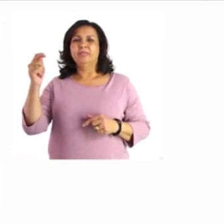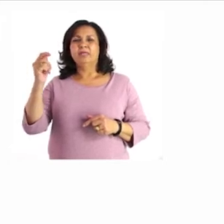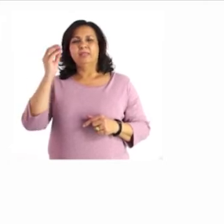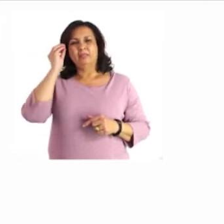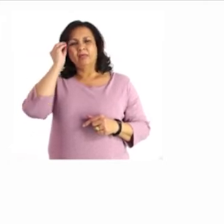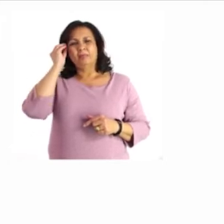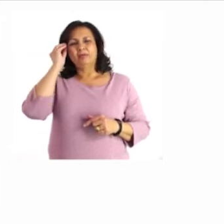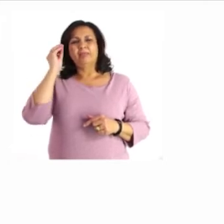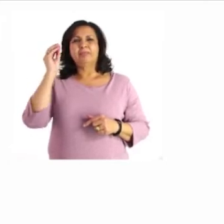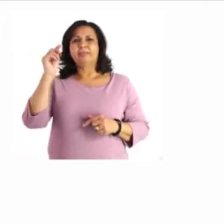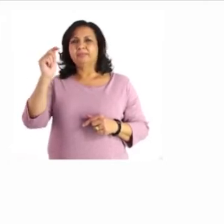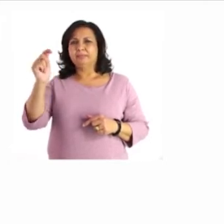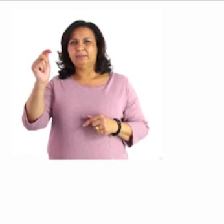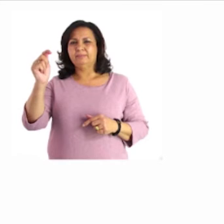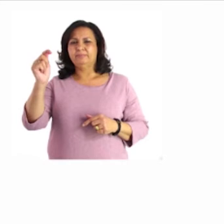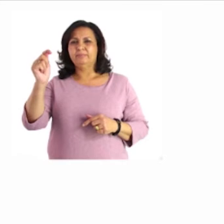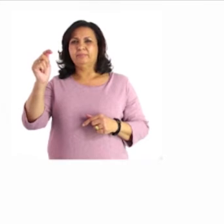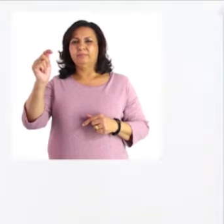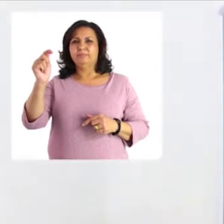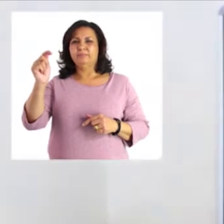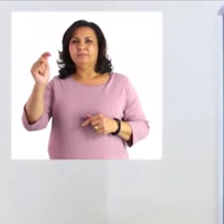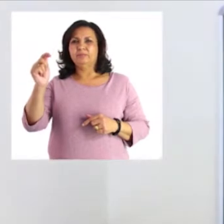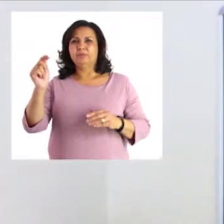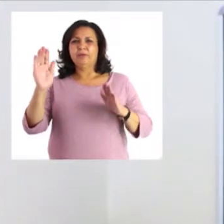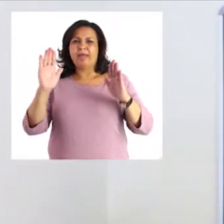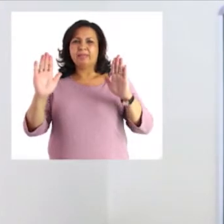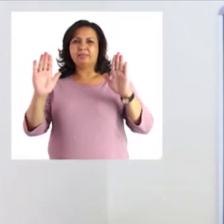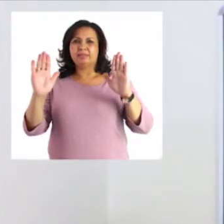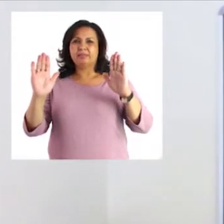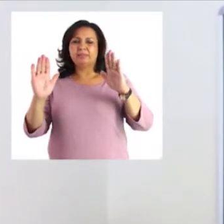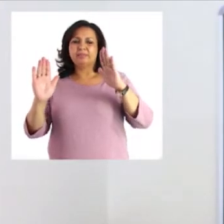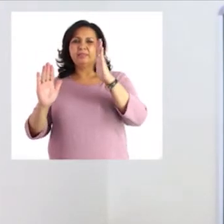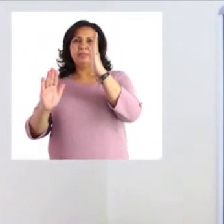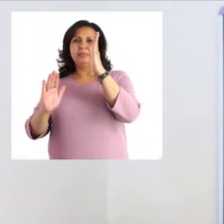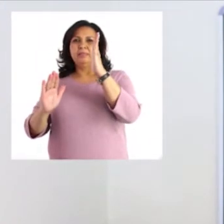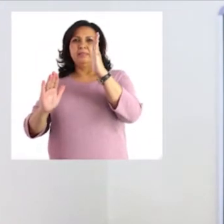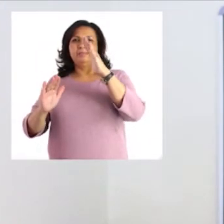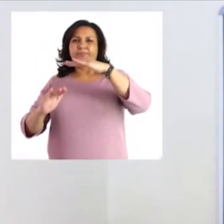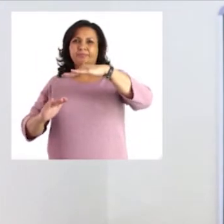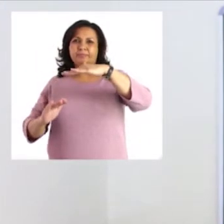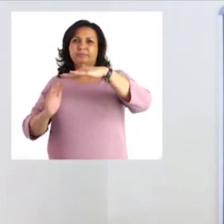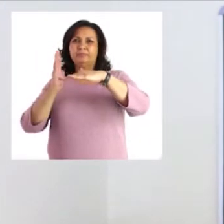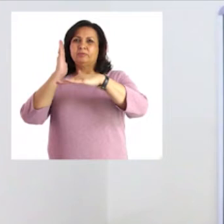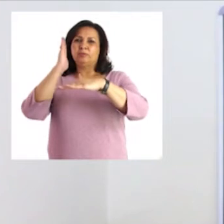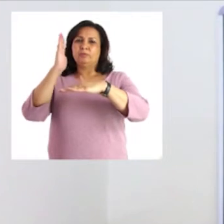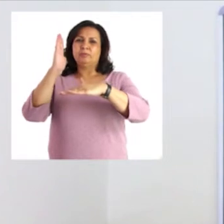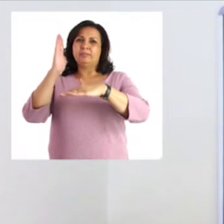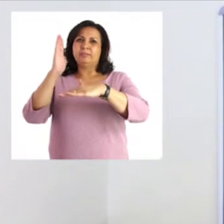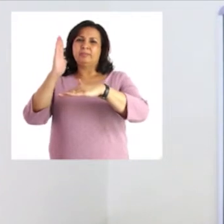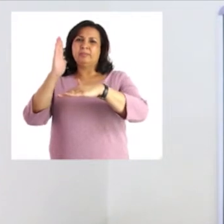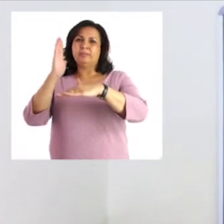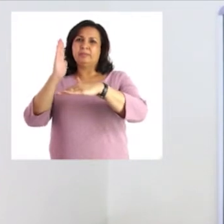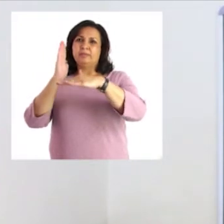letter T. When you hold your hands in front of you, you will see that letter T can be one straight